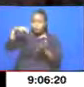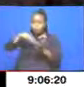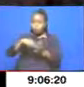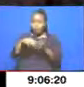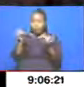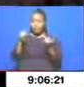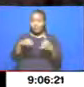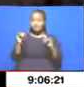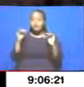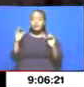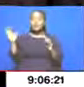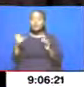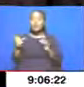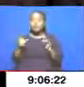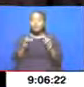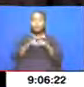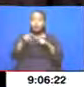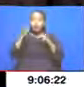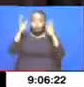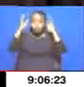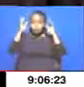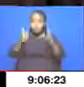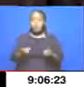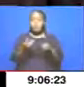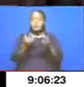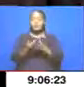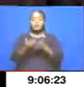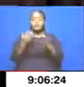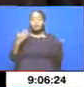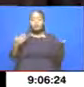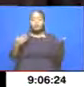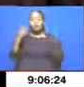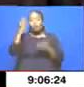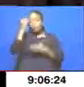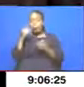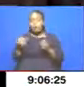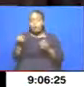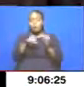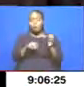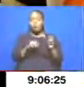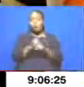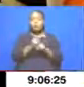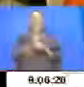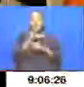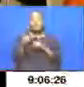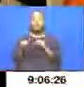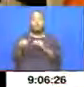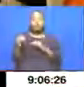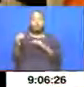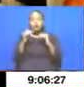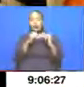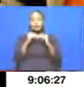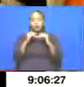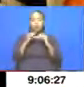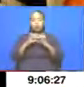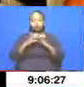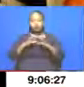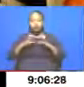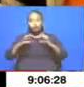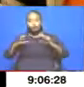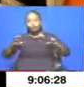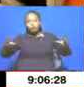candidate and you decide that early so that we make sure that our democracy is growing. This has aspirants